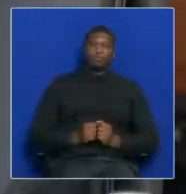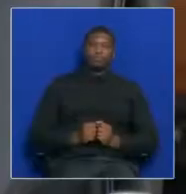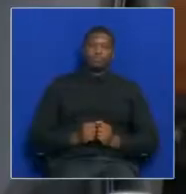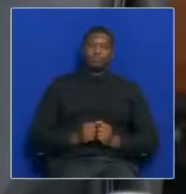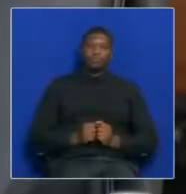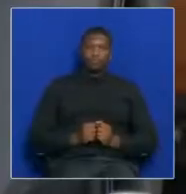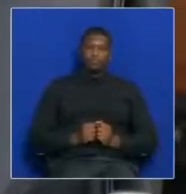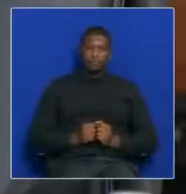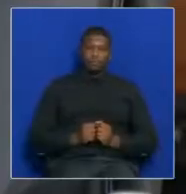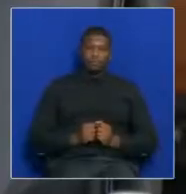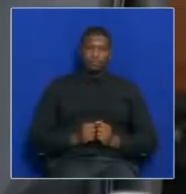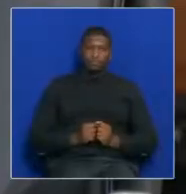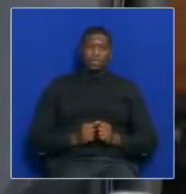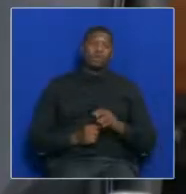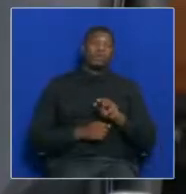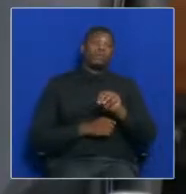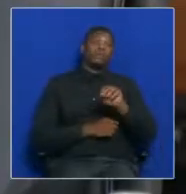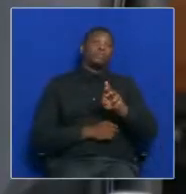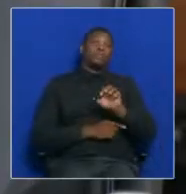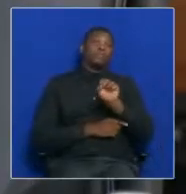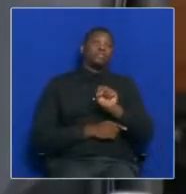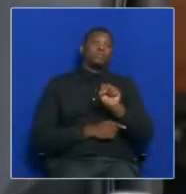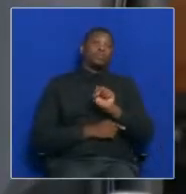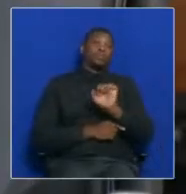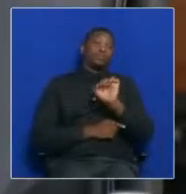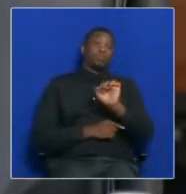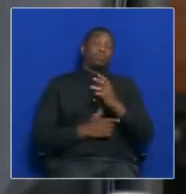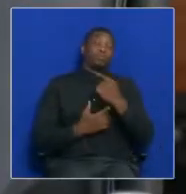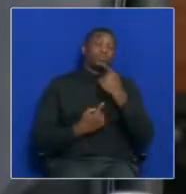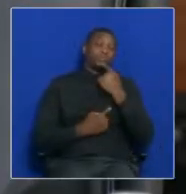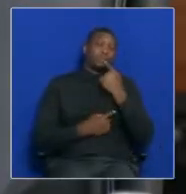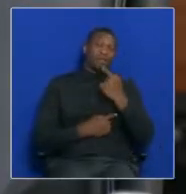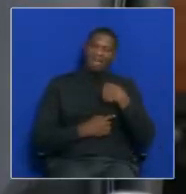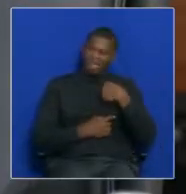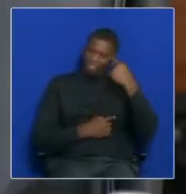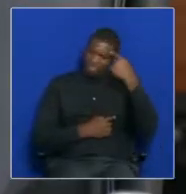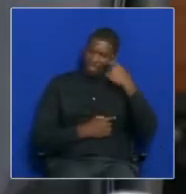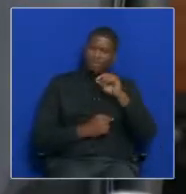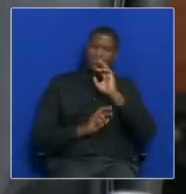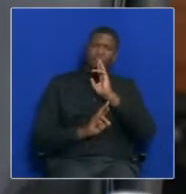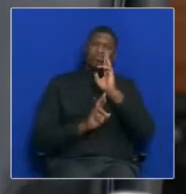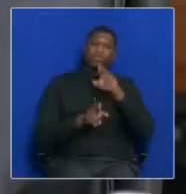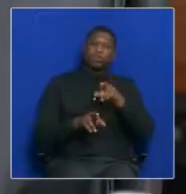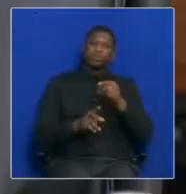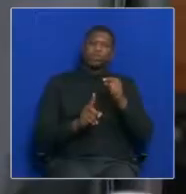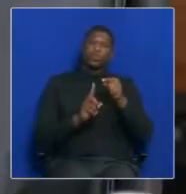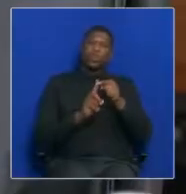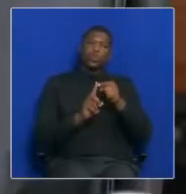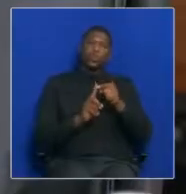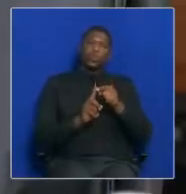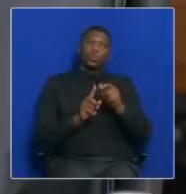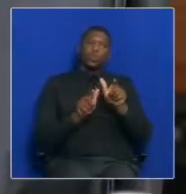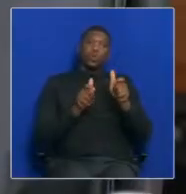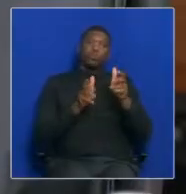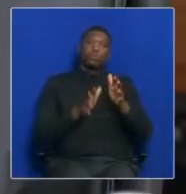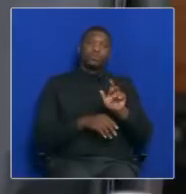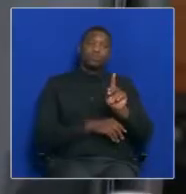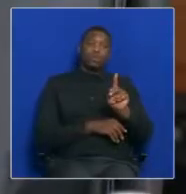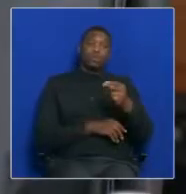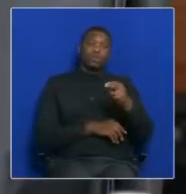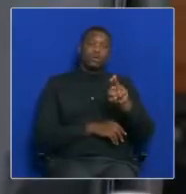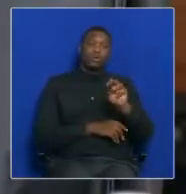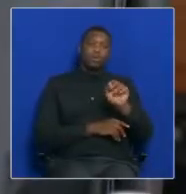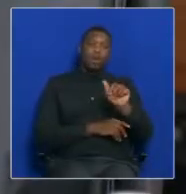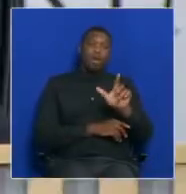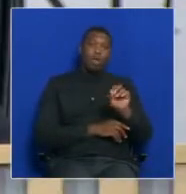Mr. Sisoko, you said that I think it was in response to Commissioner Kumalo that it would be the NDPP that would have